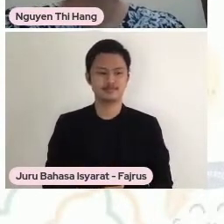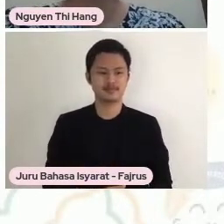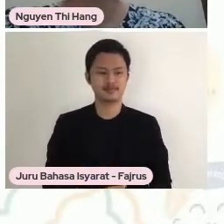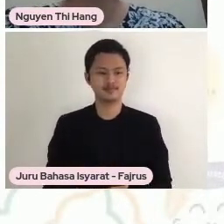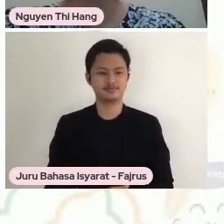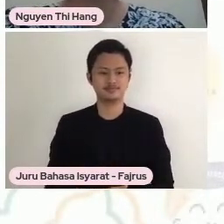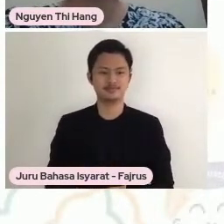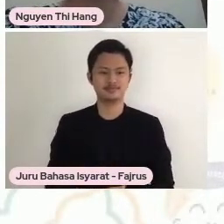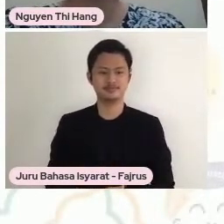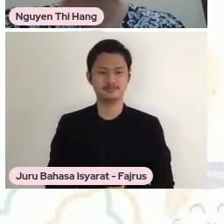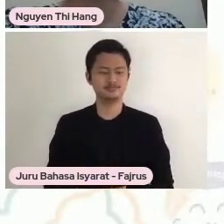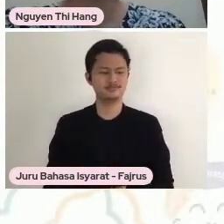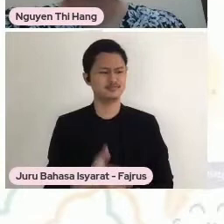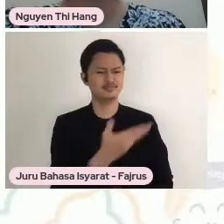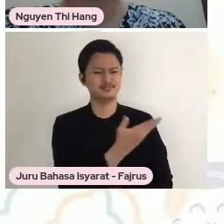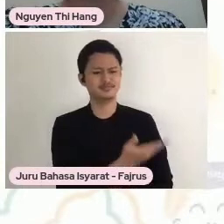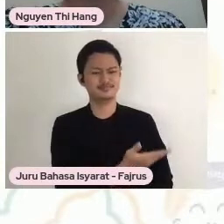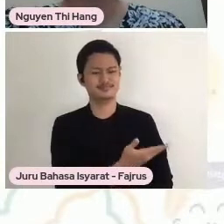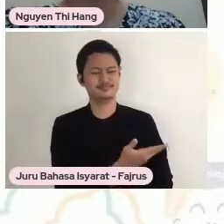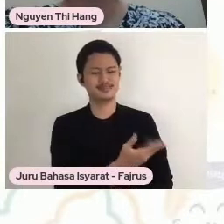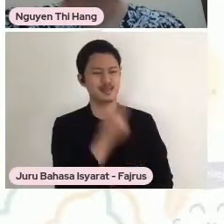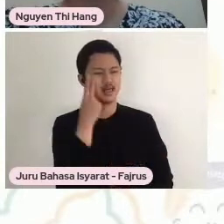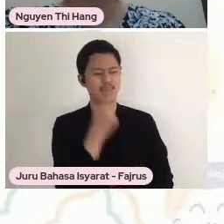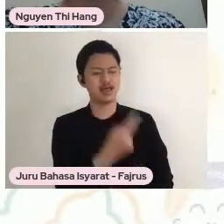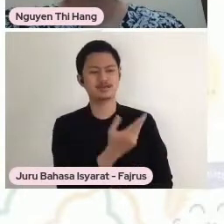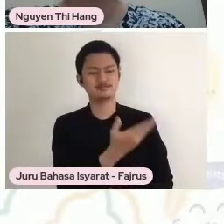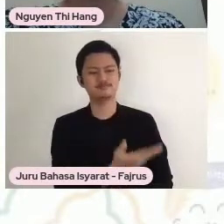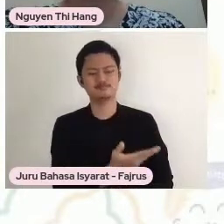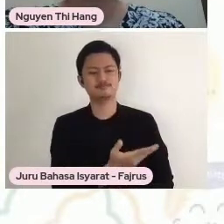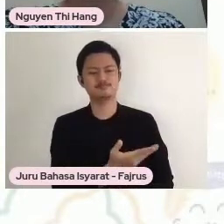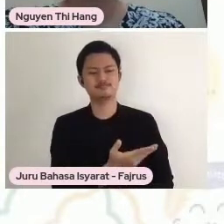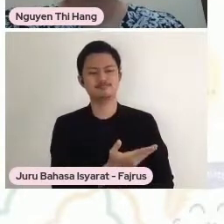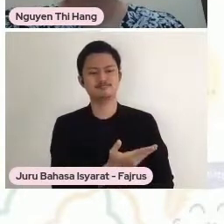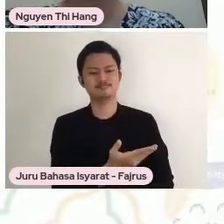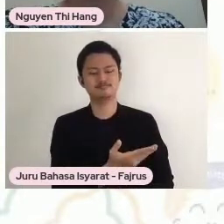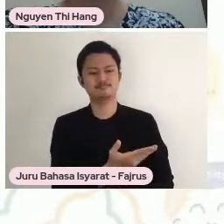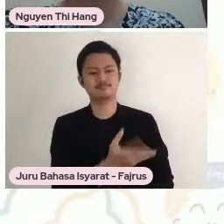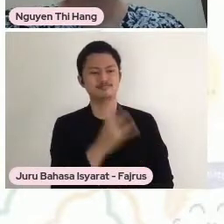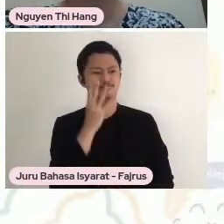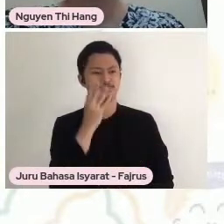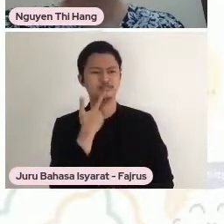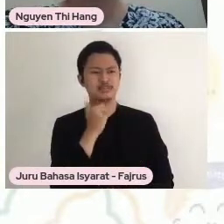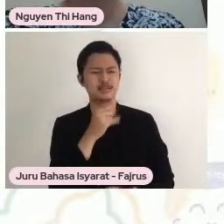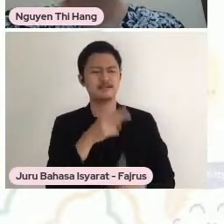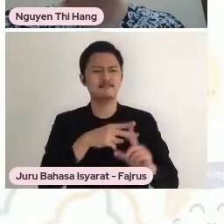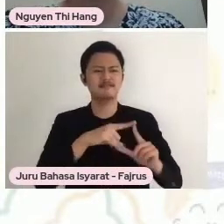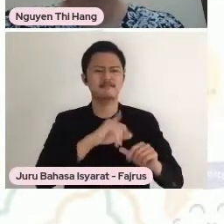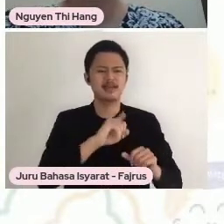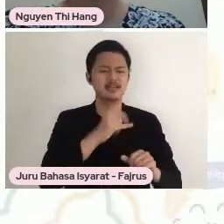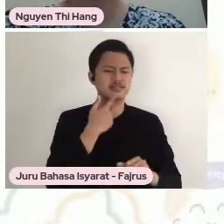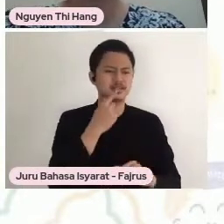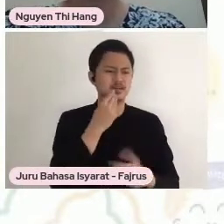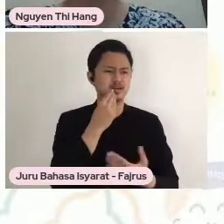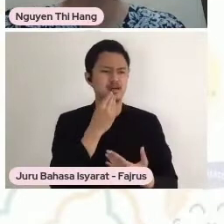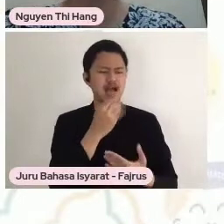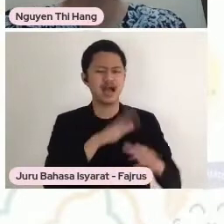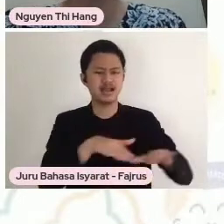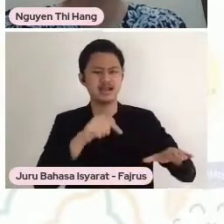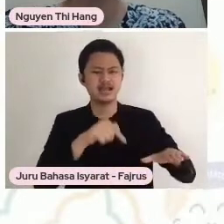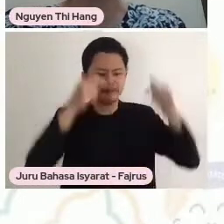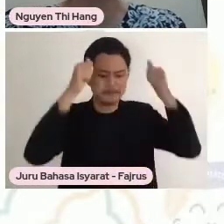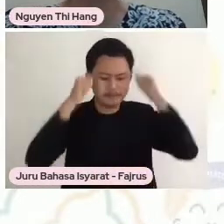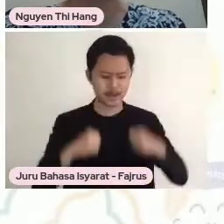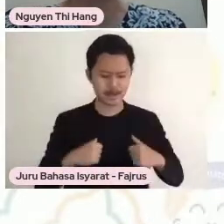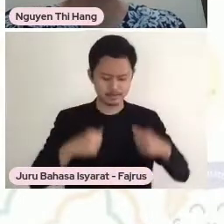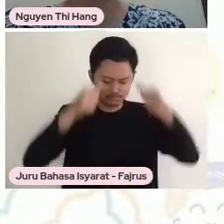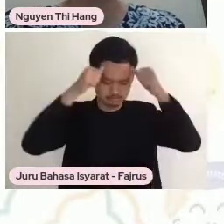Yeah, you can see in this picture. The 5-year-old child wears a medical protection clothes for the